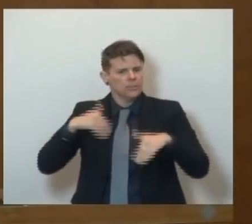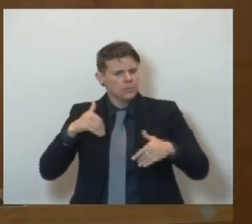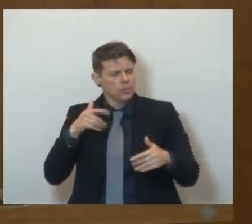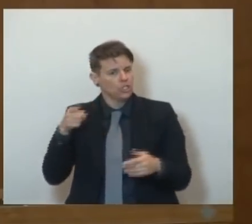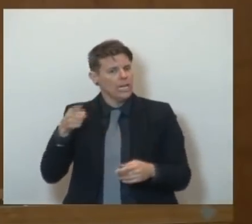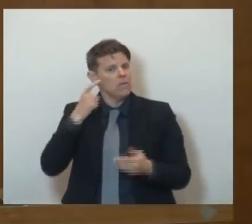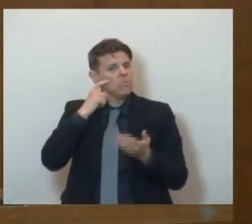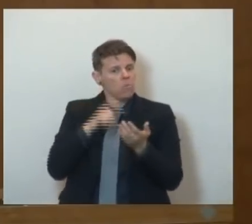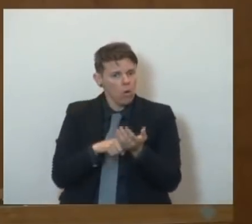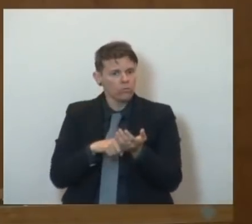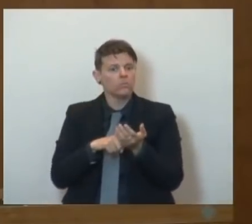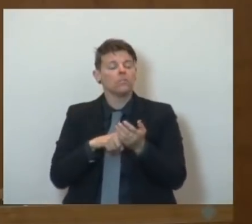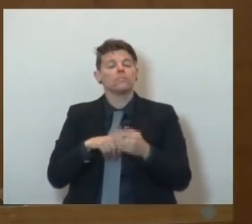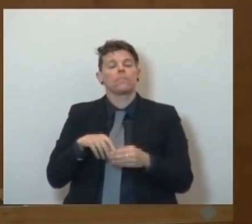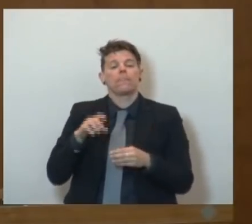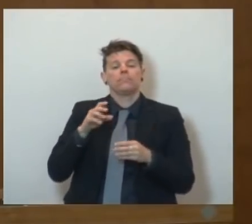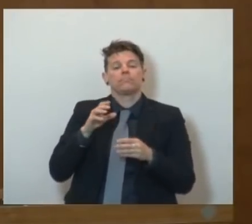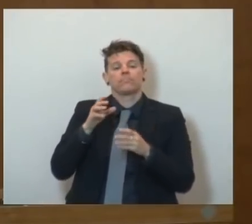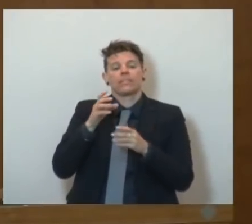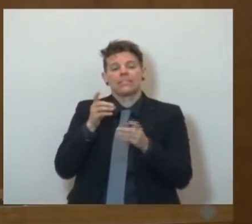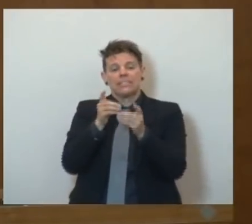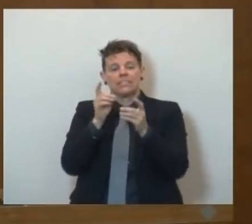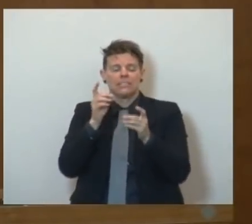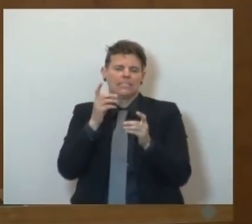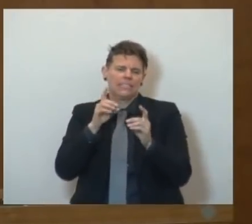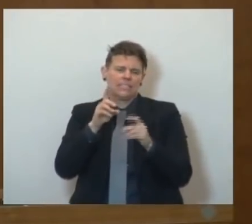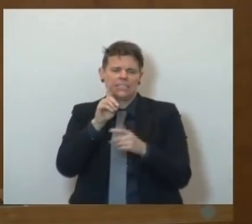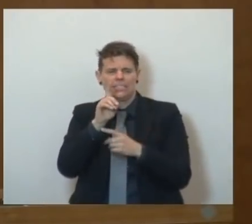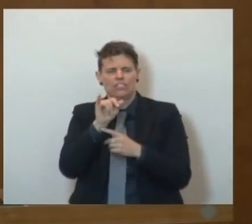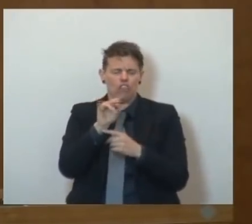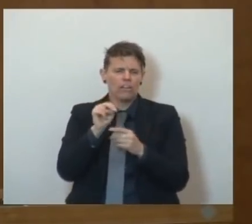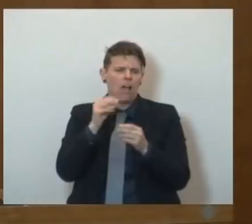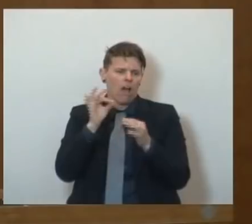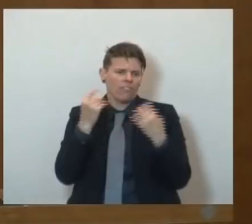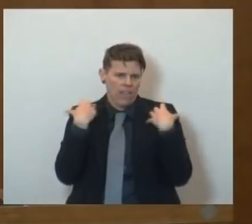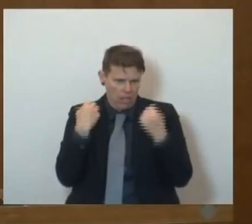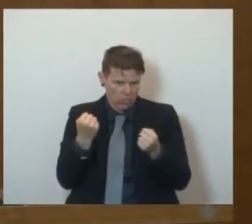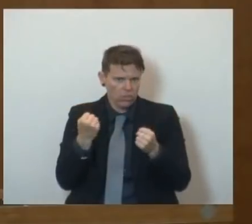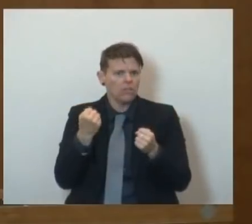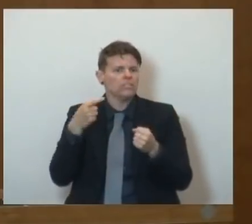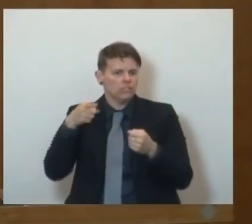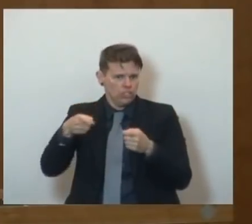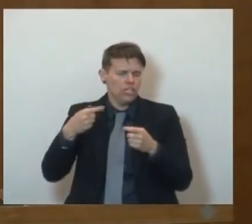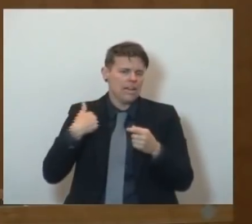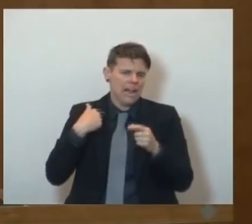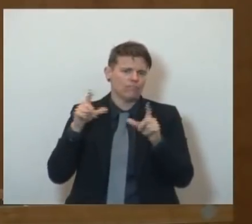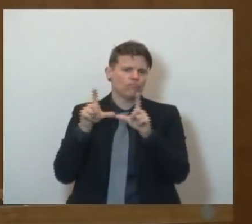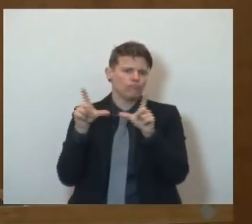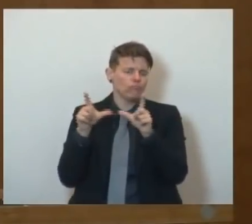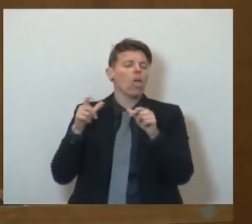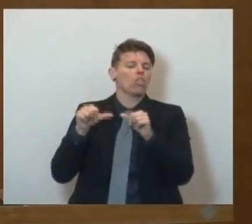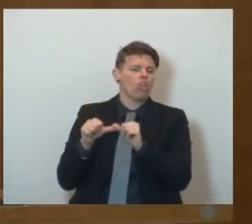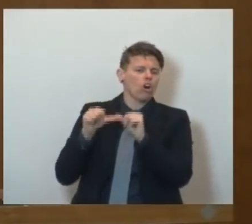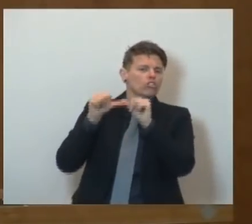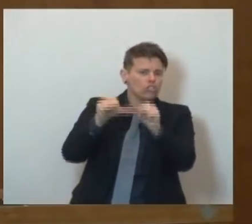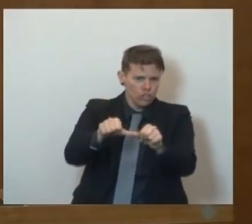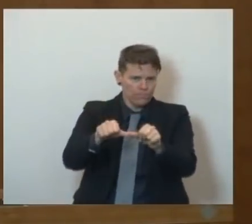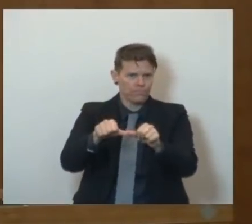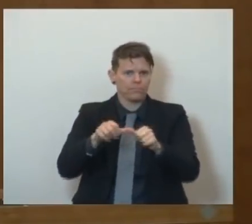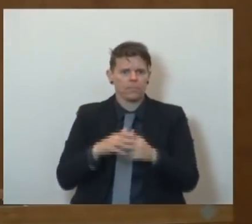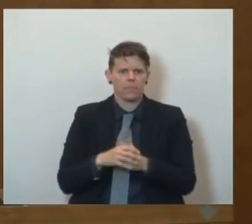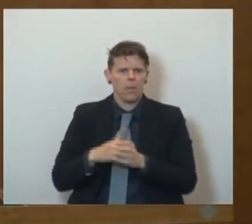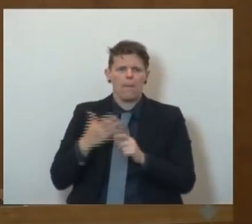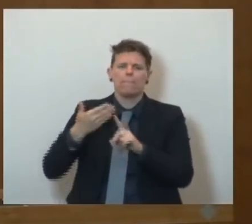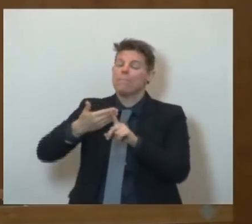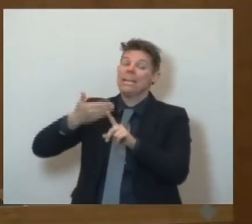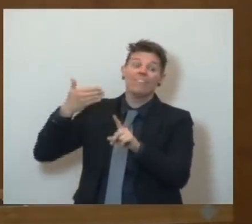Health Improvement, who's responsible for surveying and licensing long-term care facilities, long before there was COVID in New Mexico, reviewed